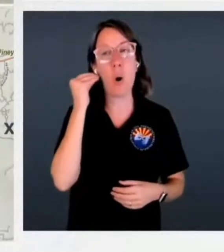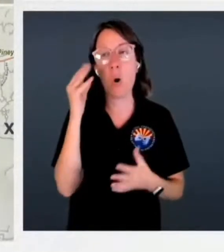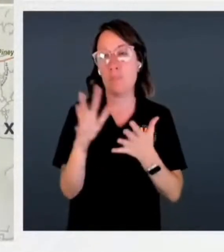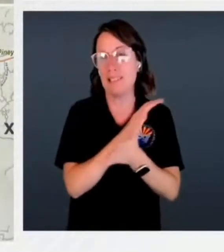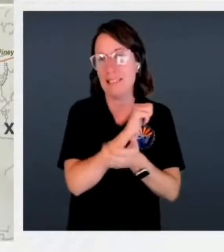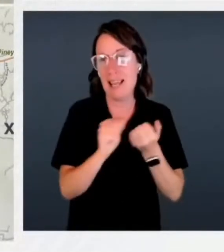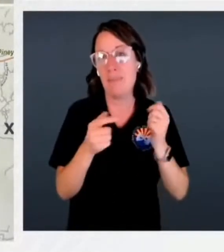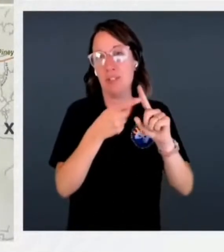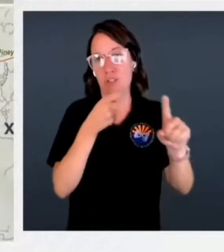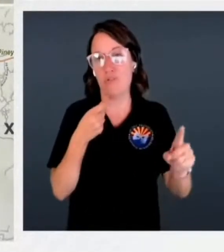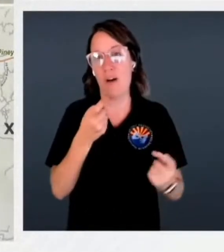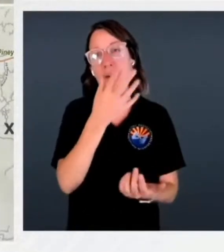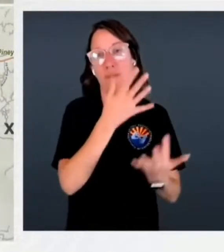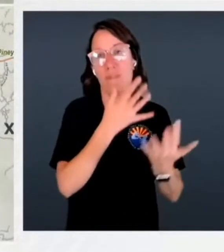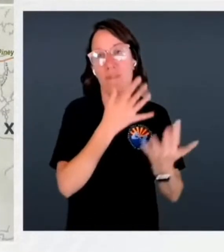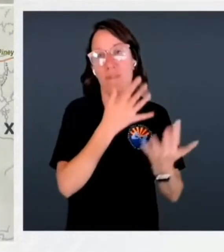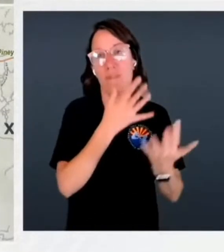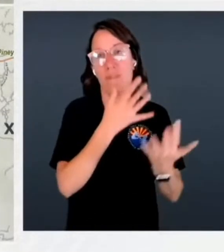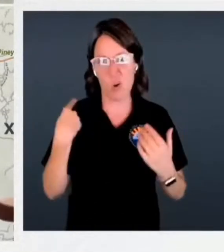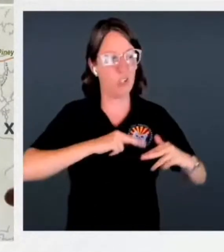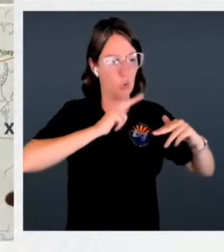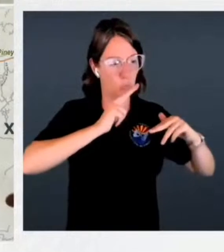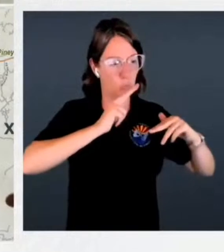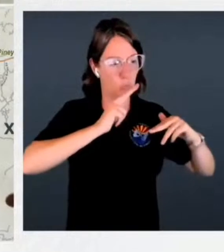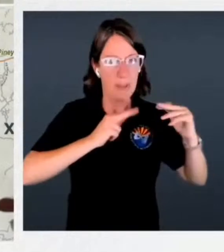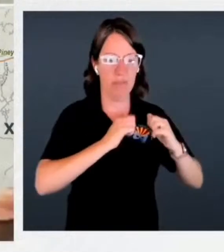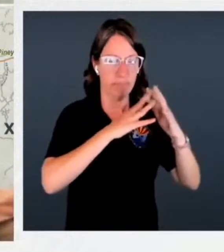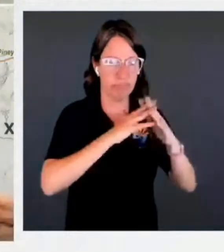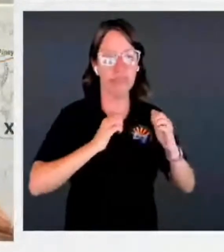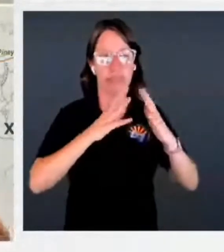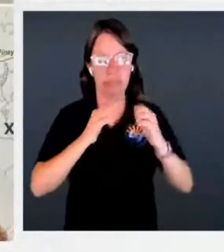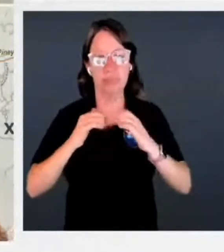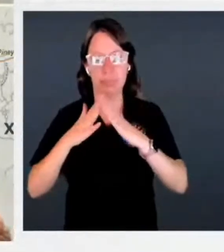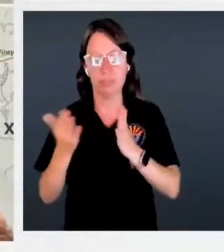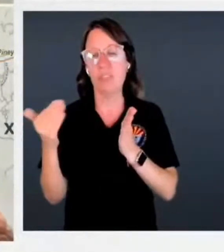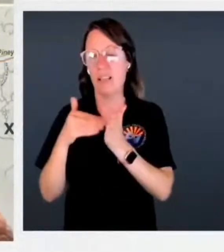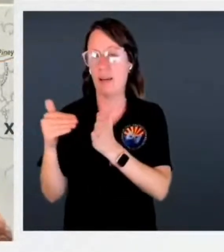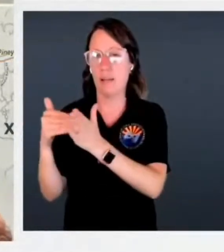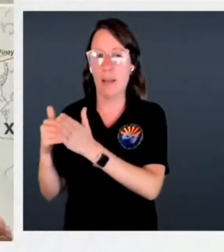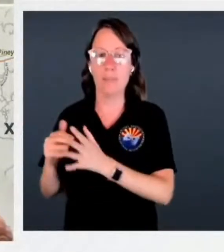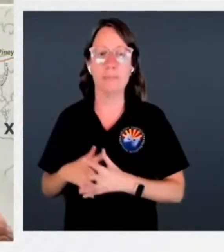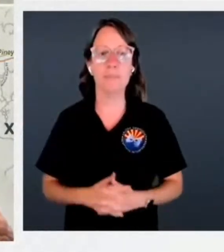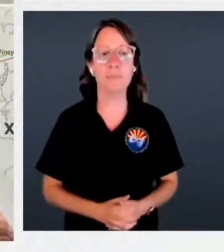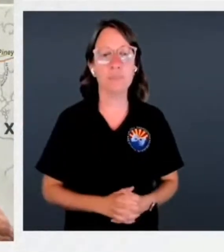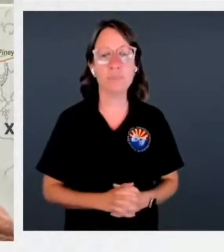Just a fast interjection, and going only by what I was told. Can you use the mic, please?